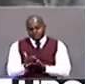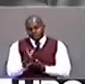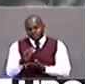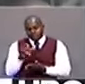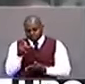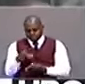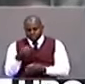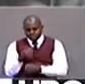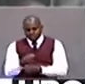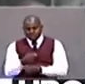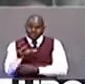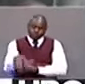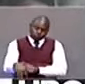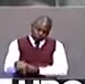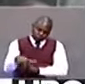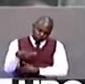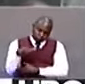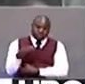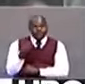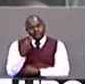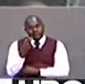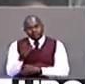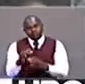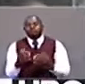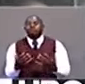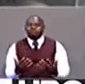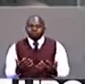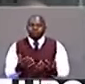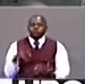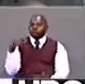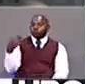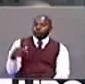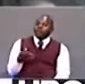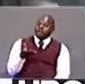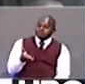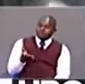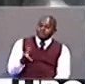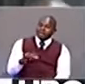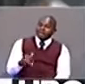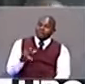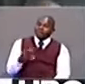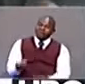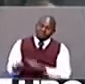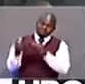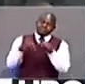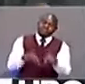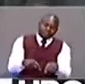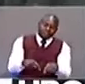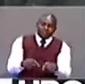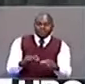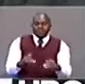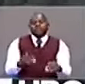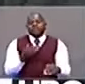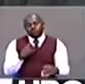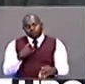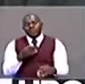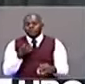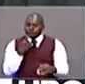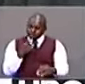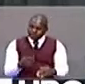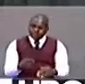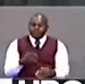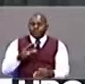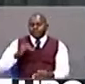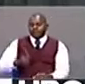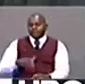somebody has done exploration and found his gold, then others come and jump on board. And I also want to state, Madam